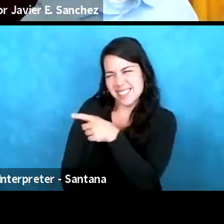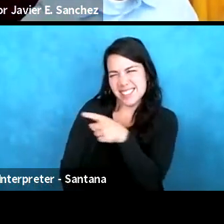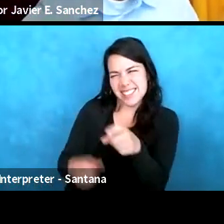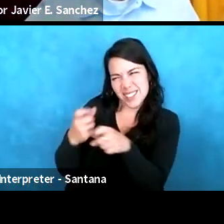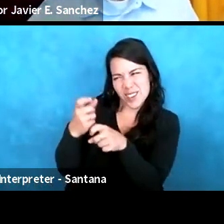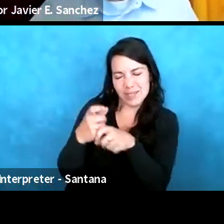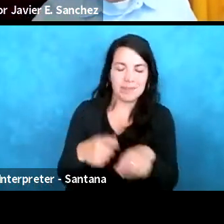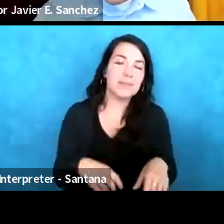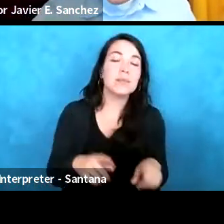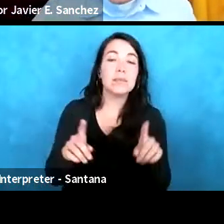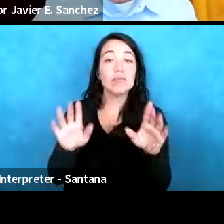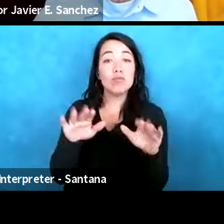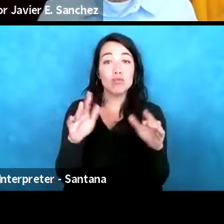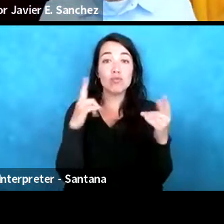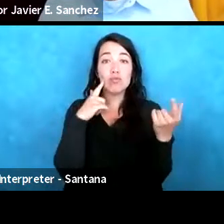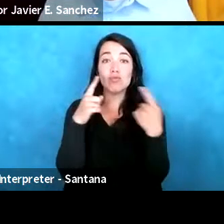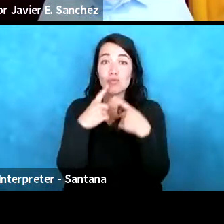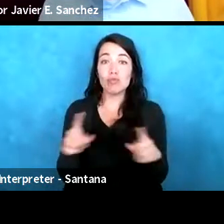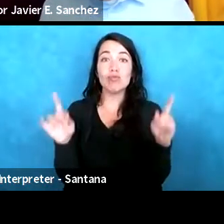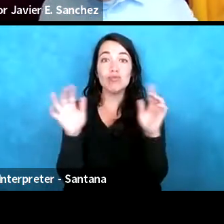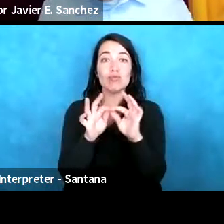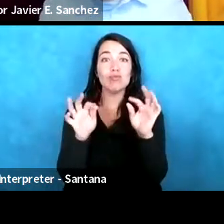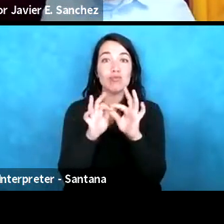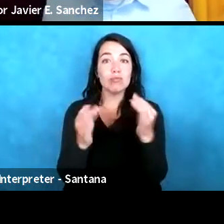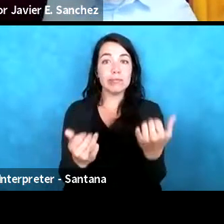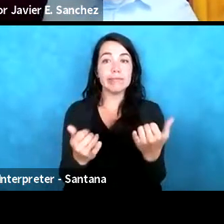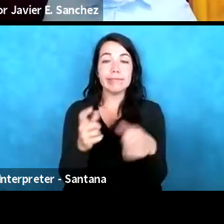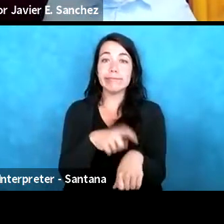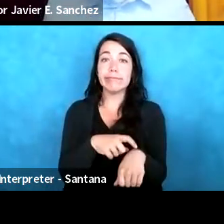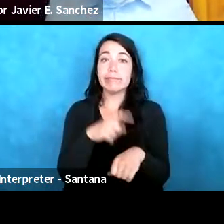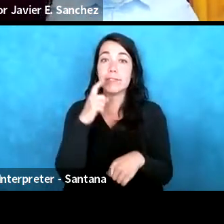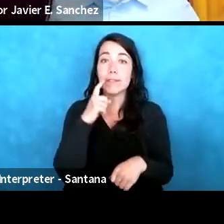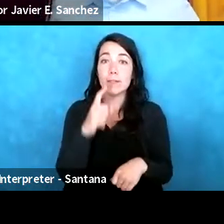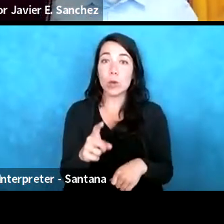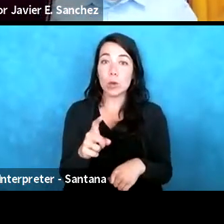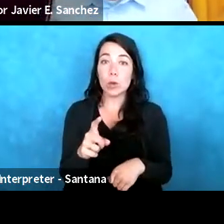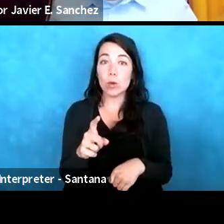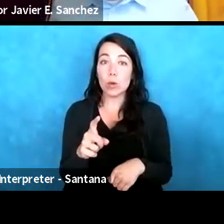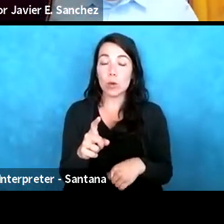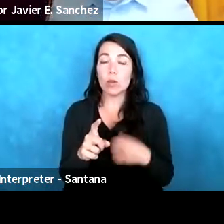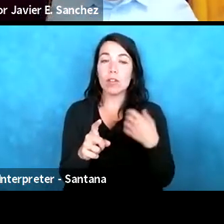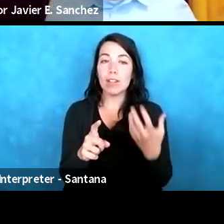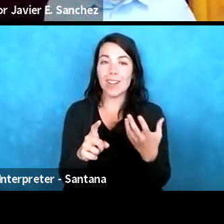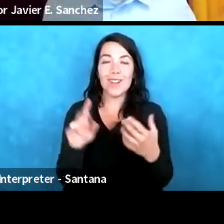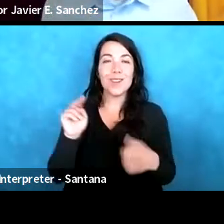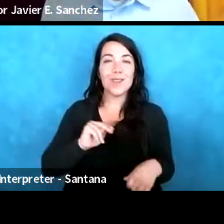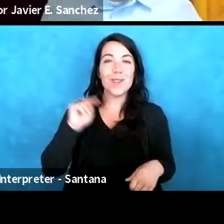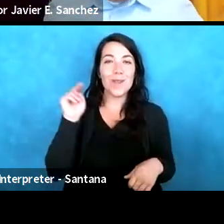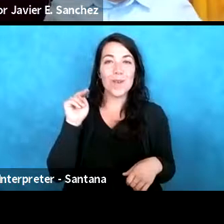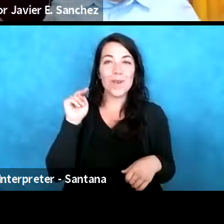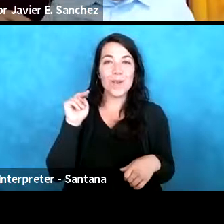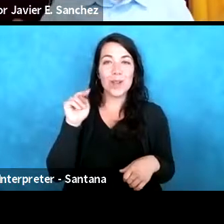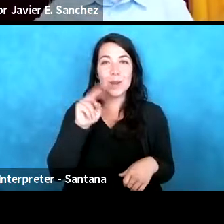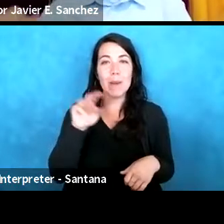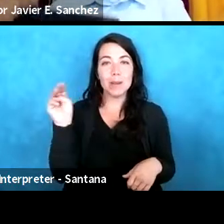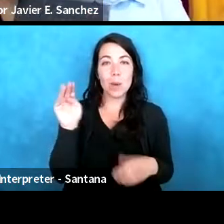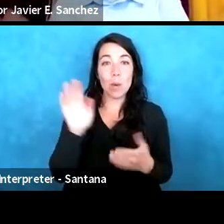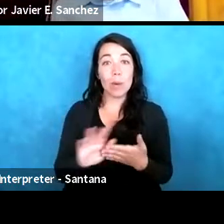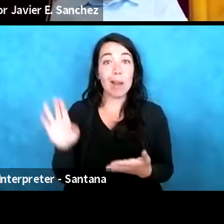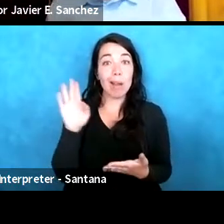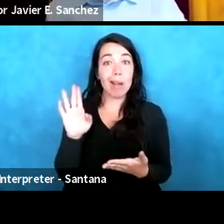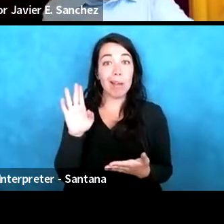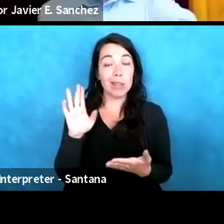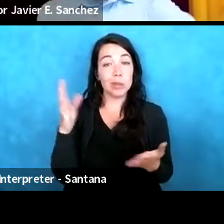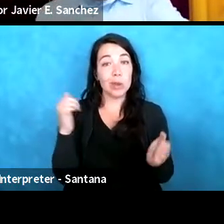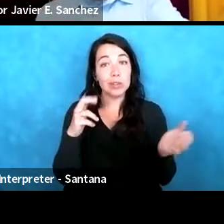wanted to announce to everybody that this is the time to start signing up for Northern New Mexico College. So if you're ready to start your